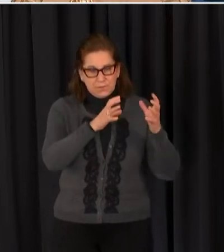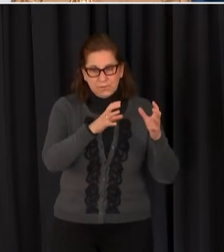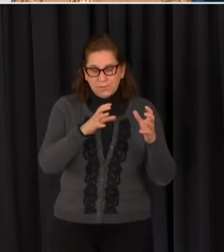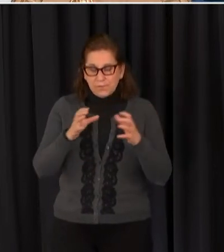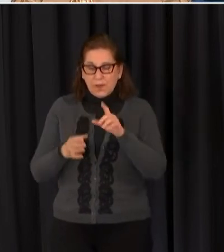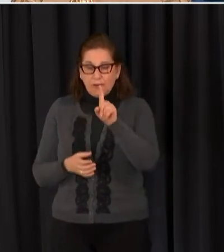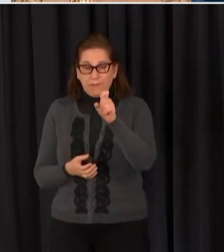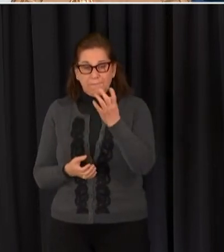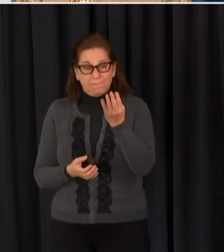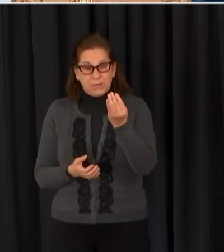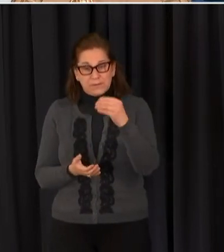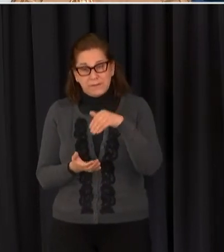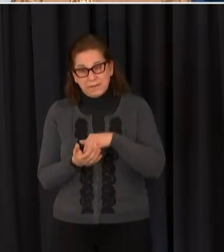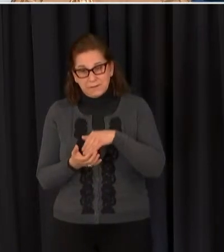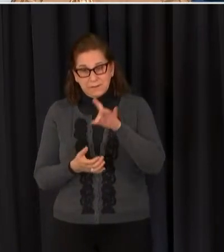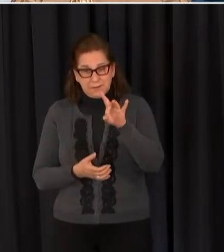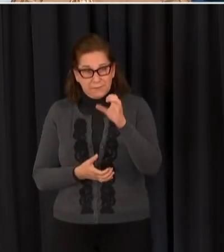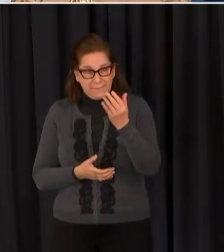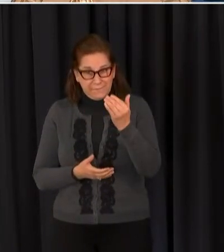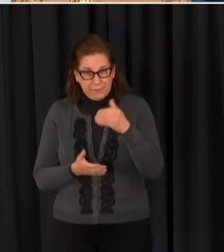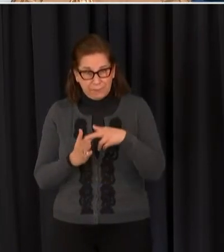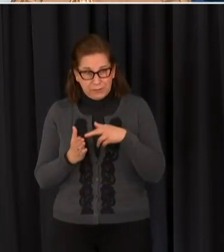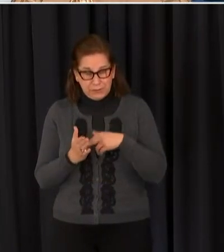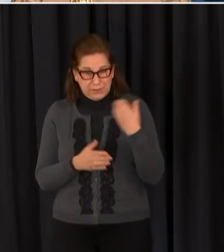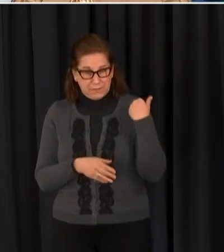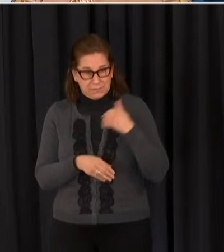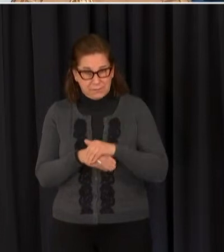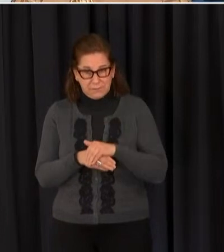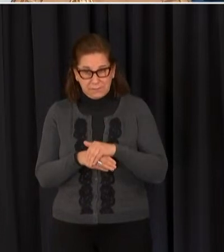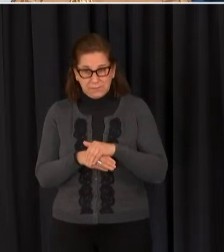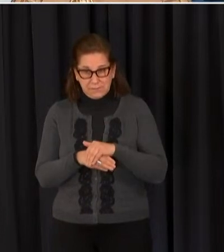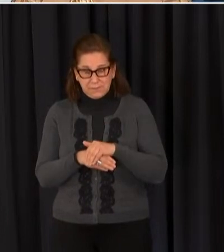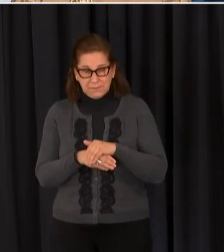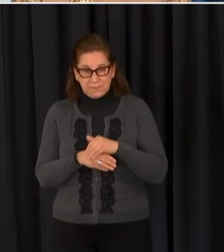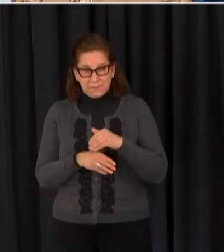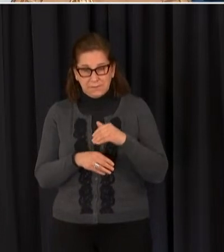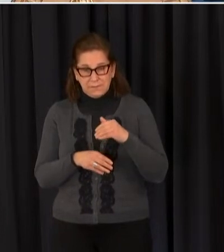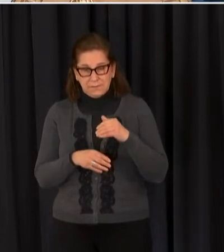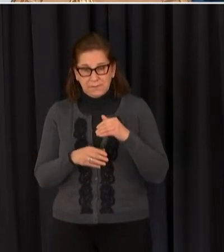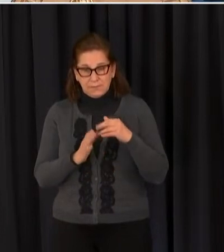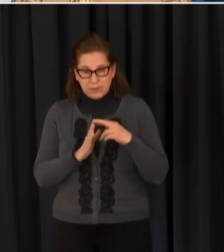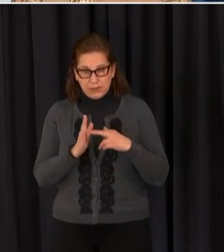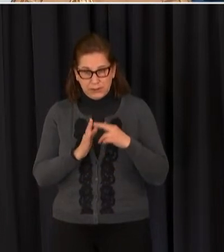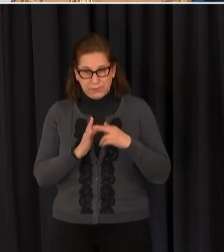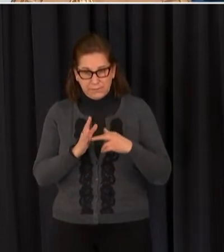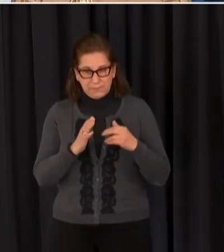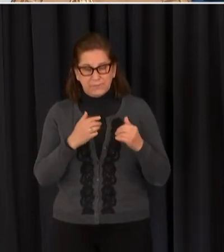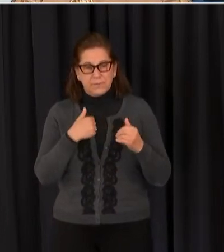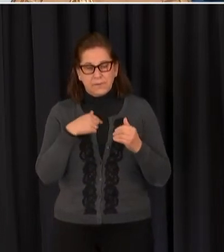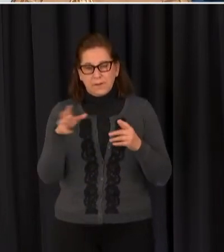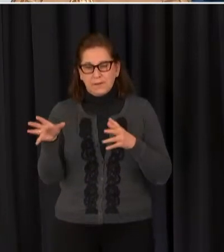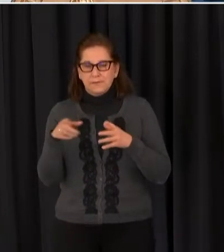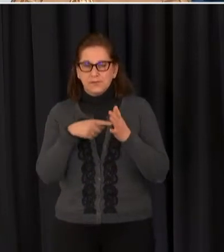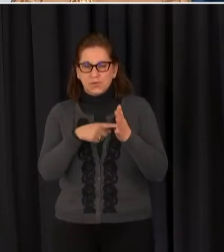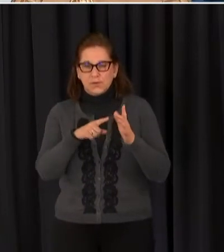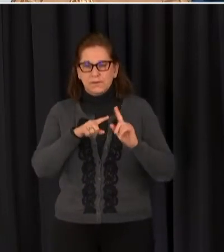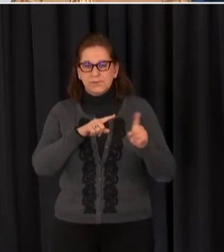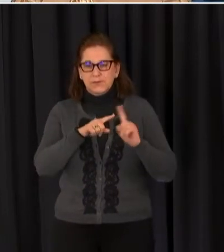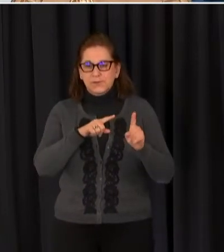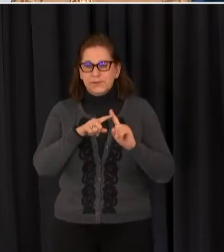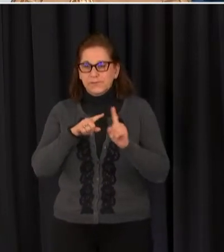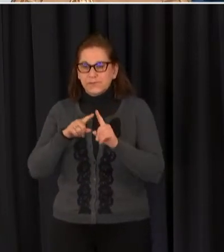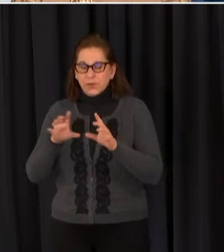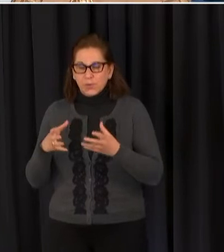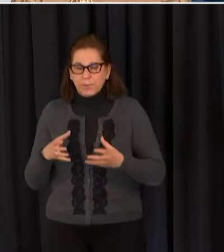114,815 that registered as of last night. I'll pick a different category this time. You can see that we're